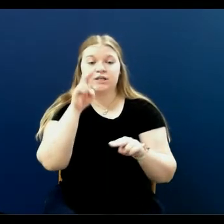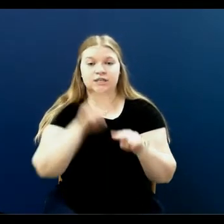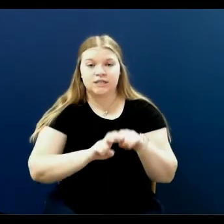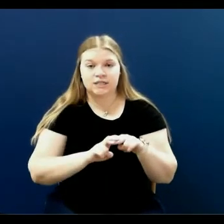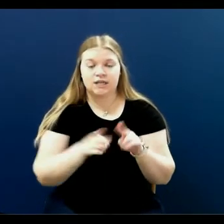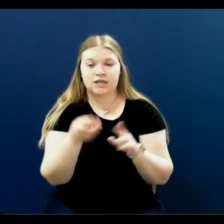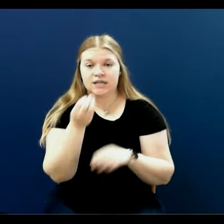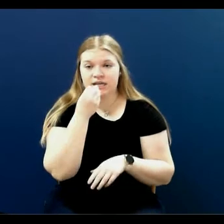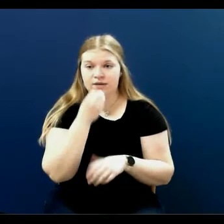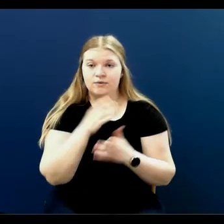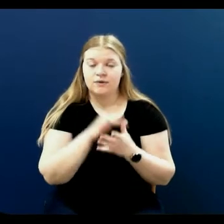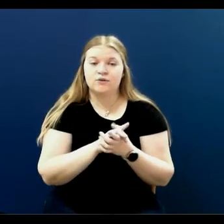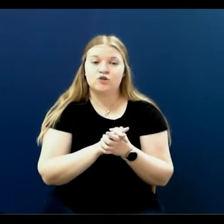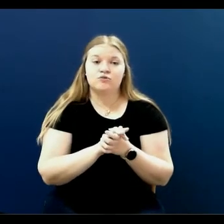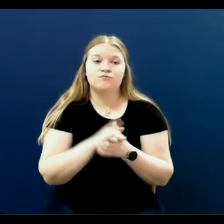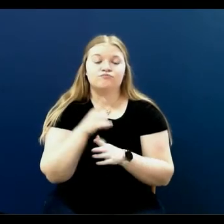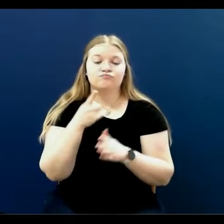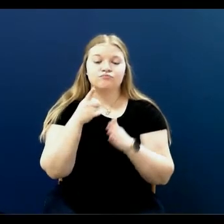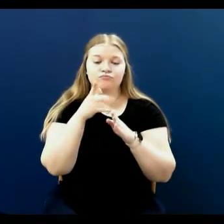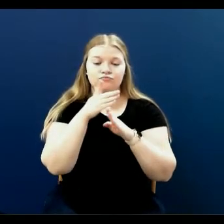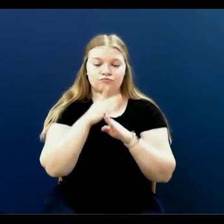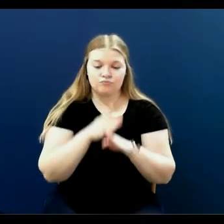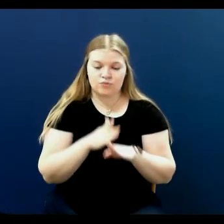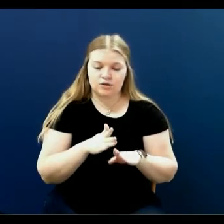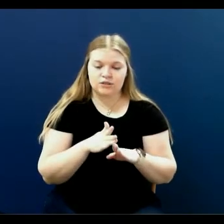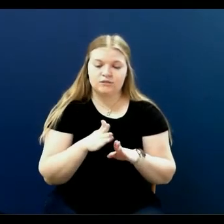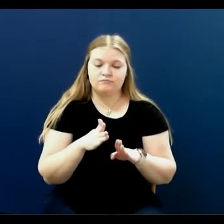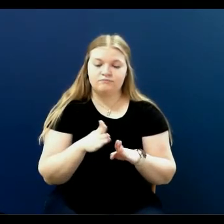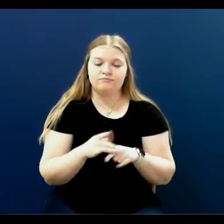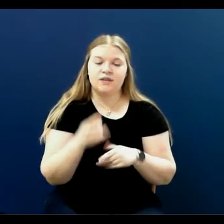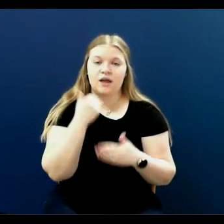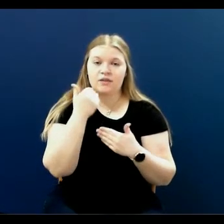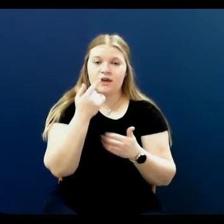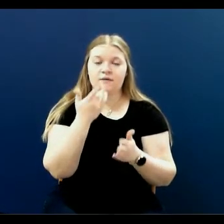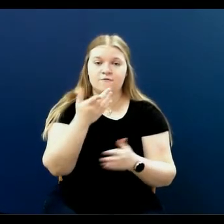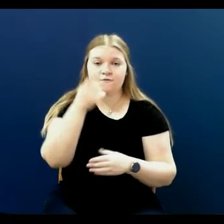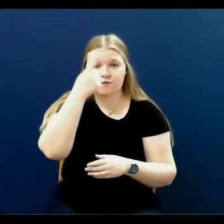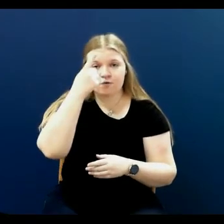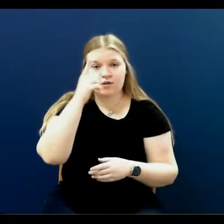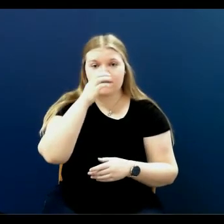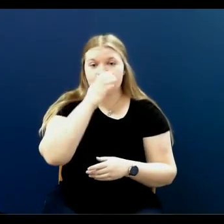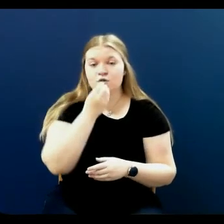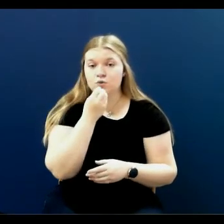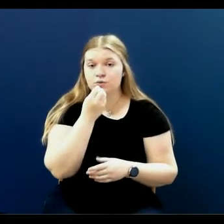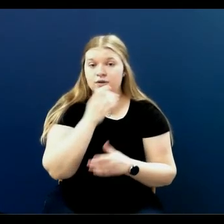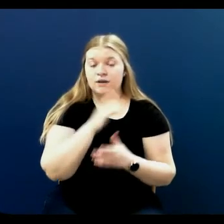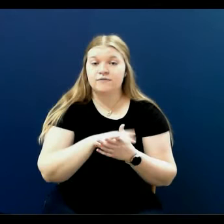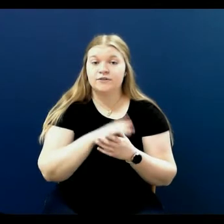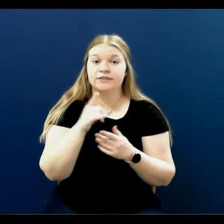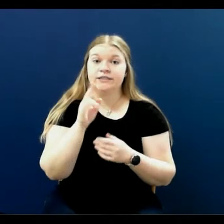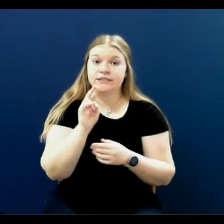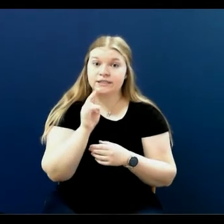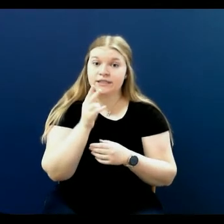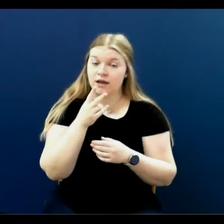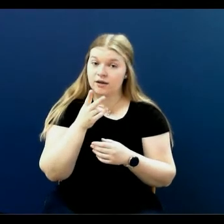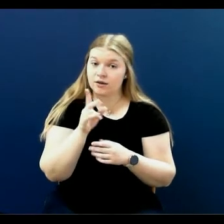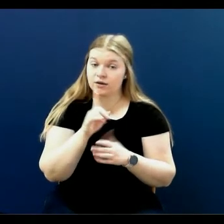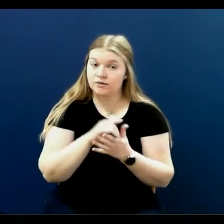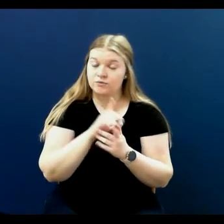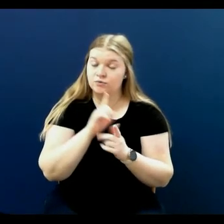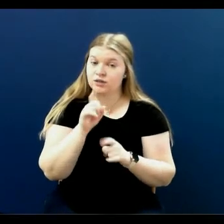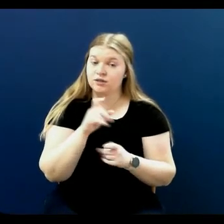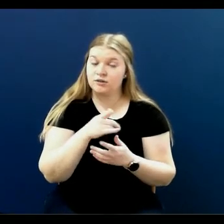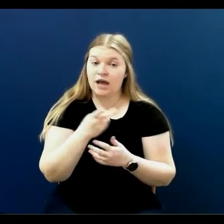eat, would you pause to thank God for that food? And I have a second request. Would you